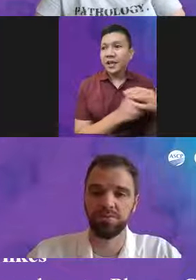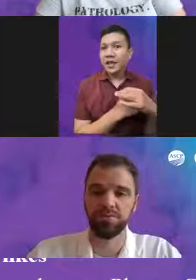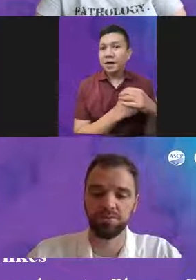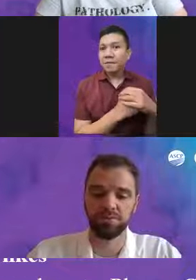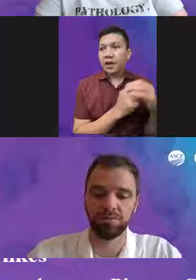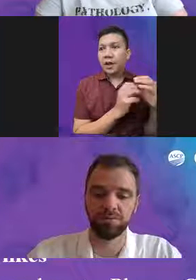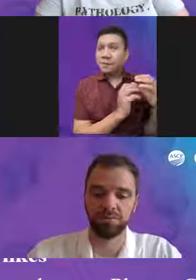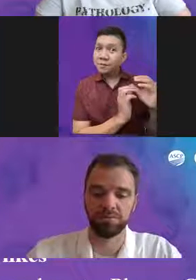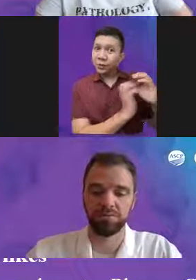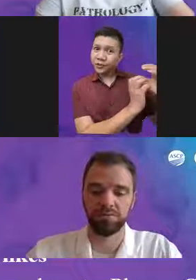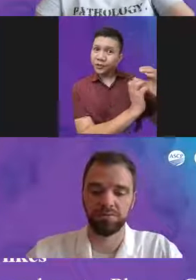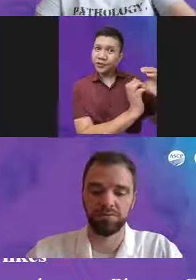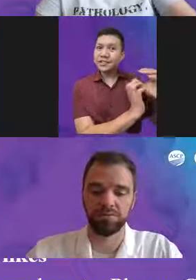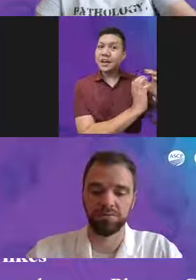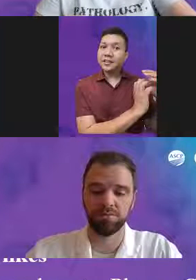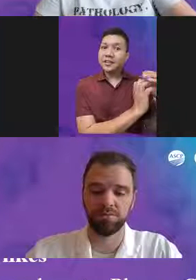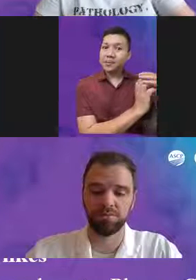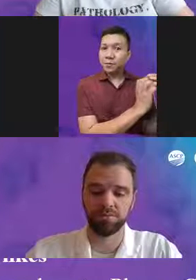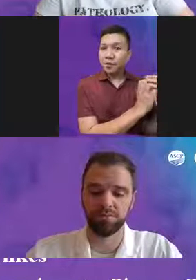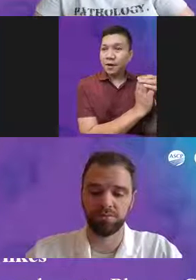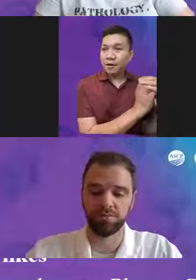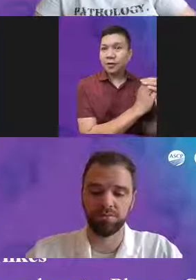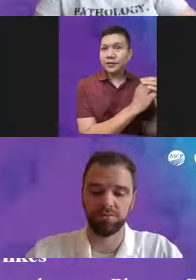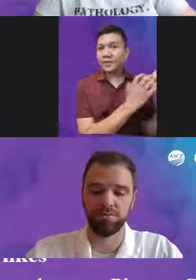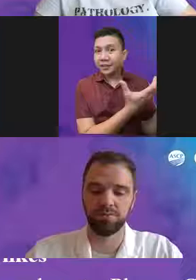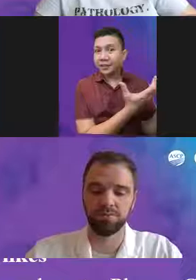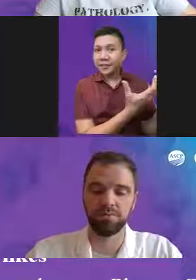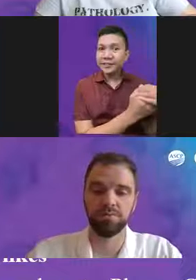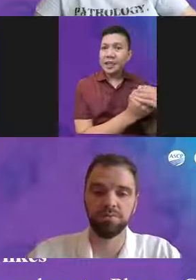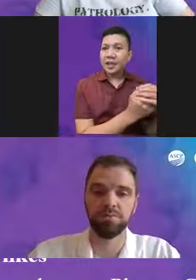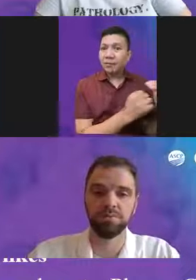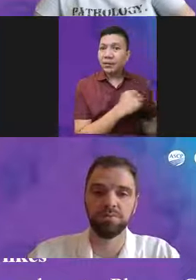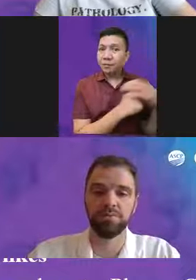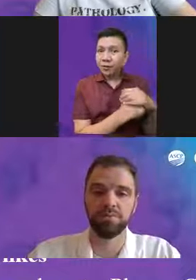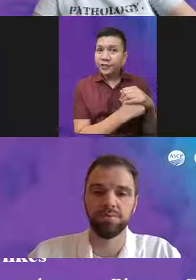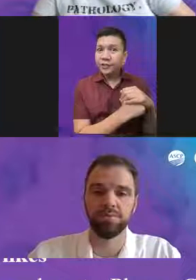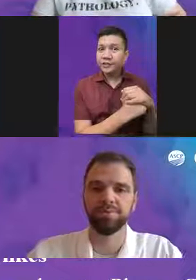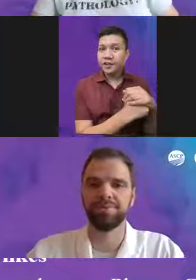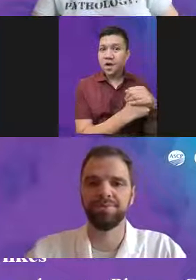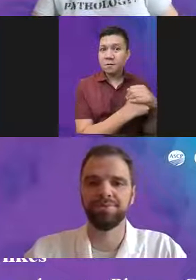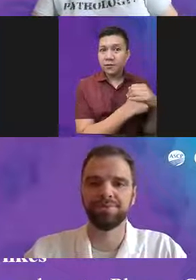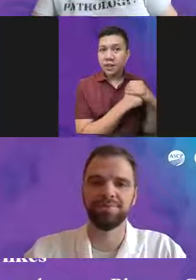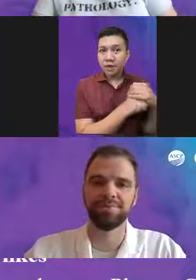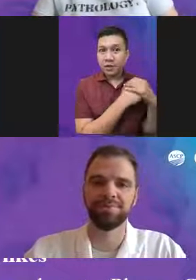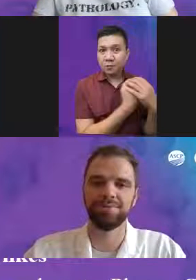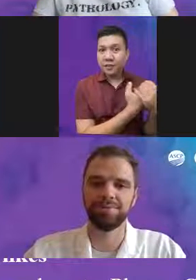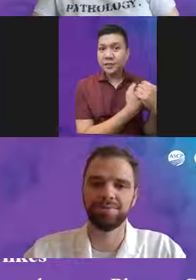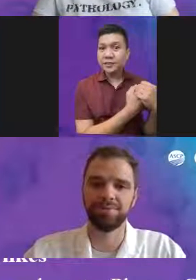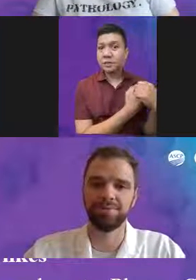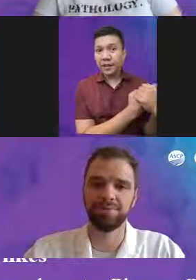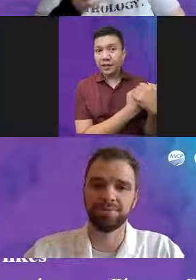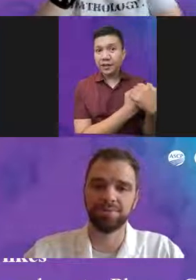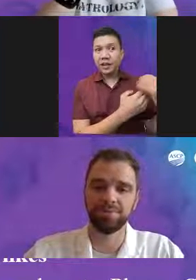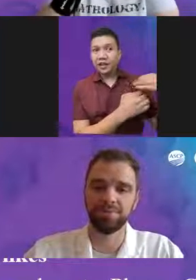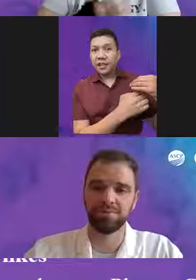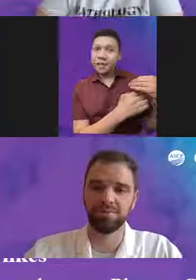it, are being pushed to the sides of the bone marrow sinuses. And when they're pushed, when the red cells